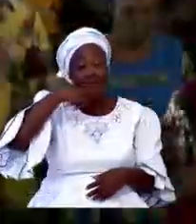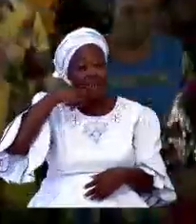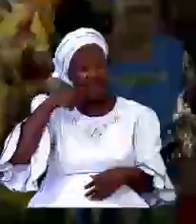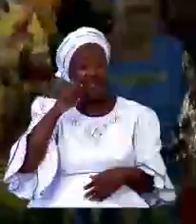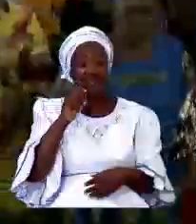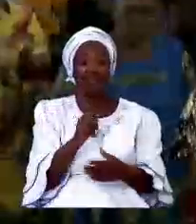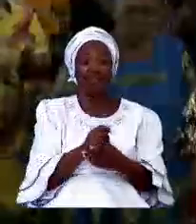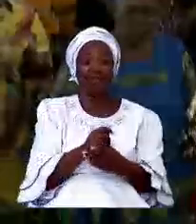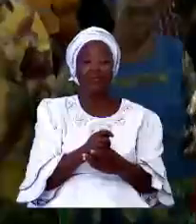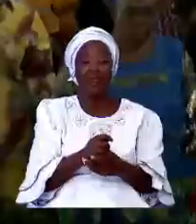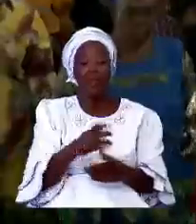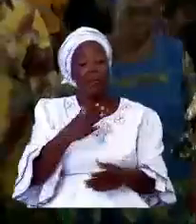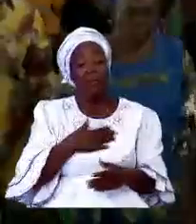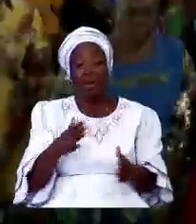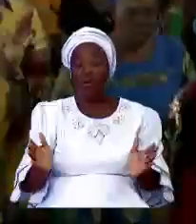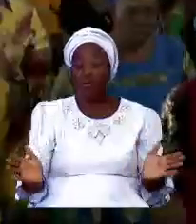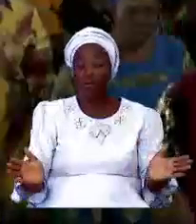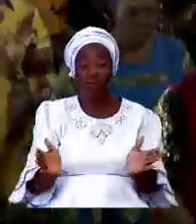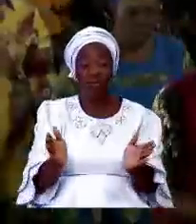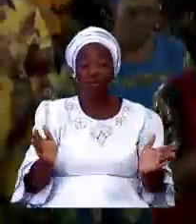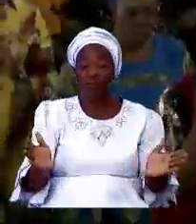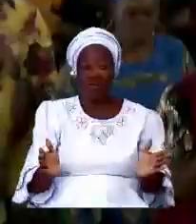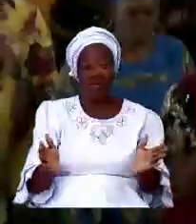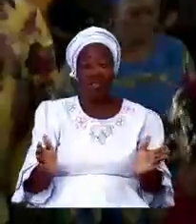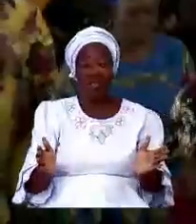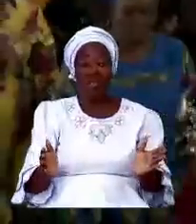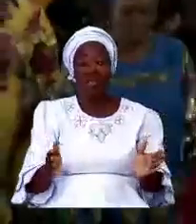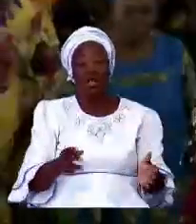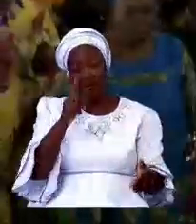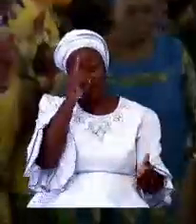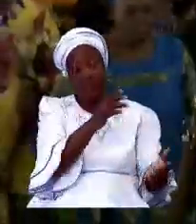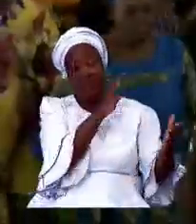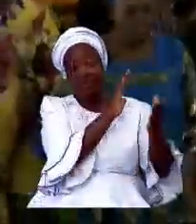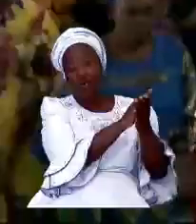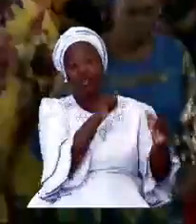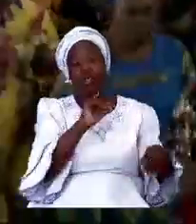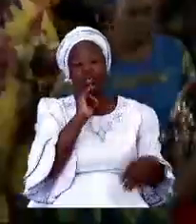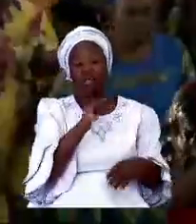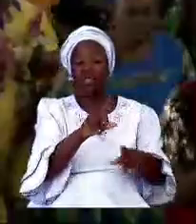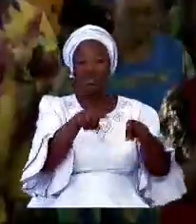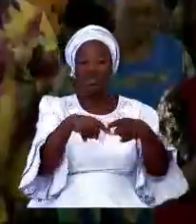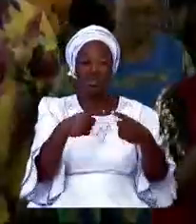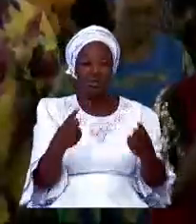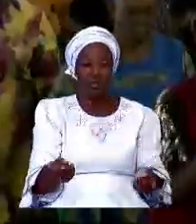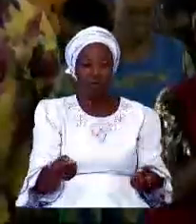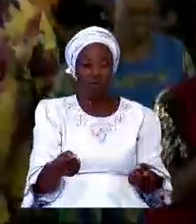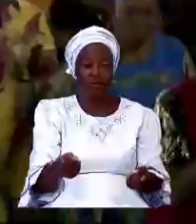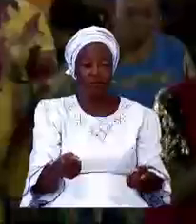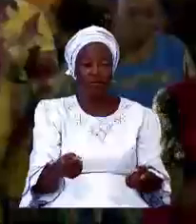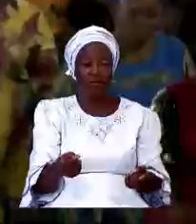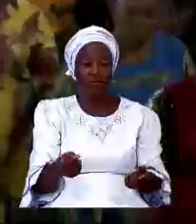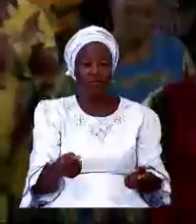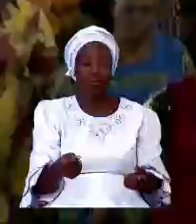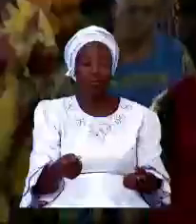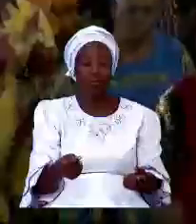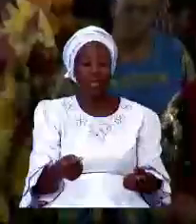My spirit is dried up. My courage is gone.